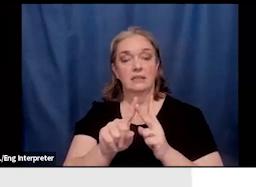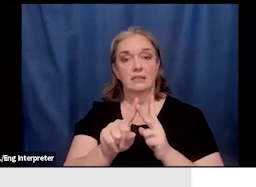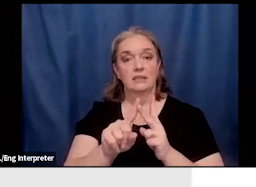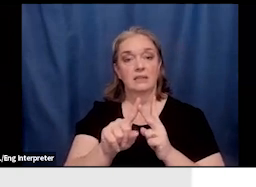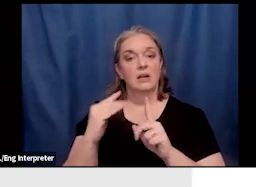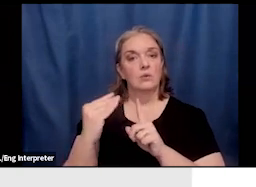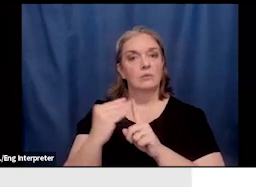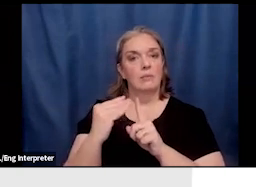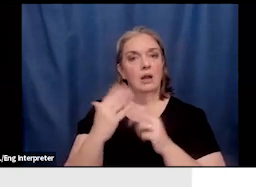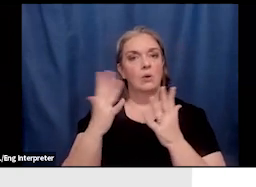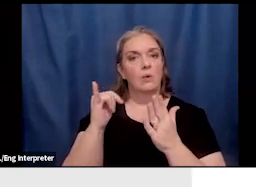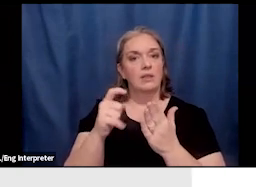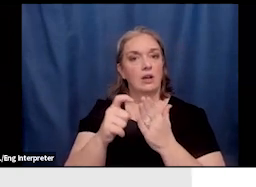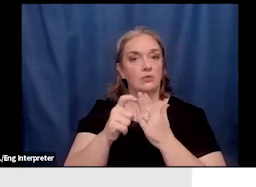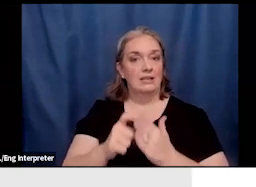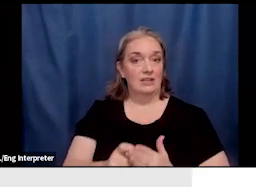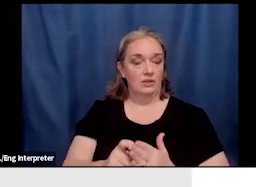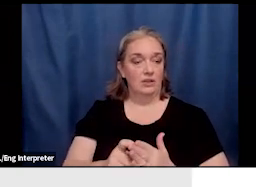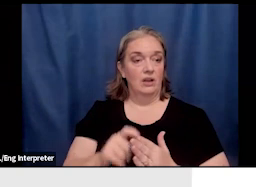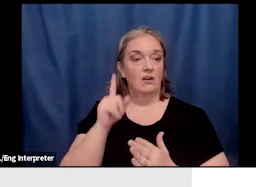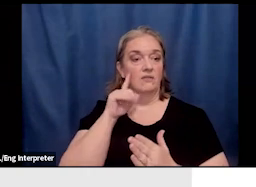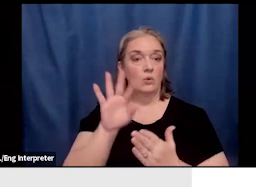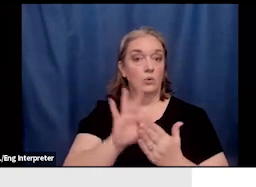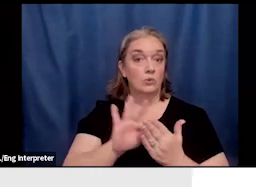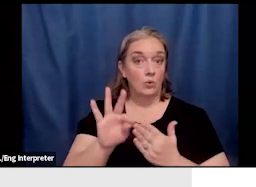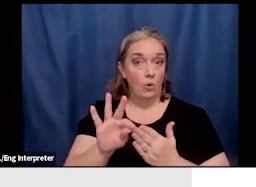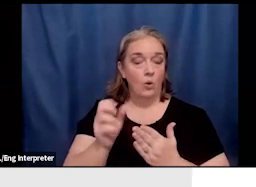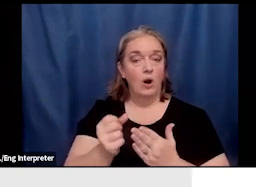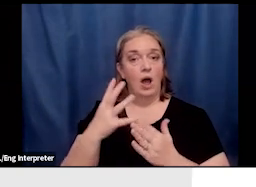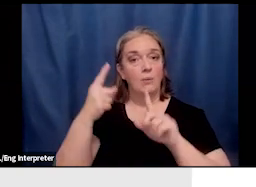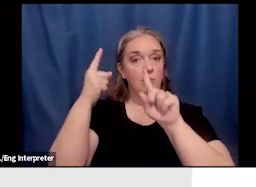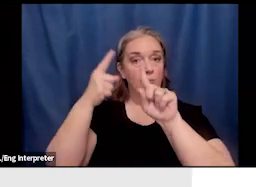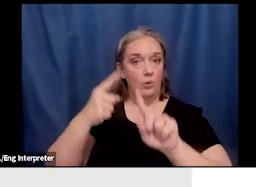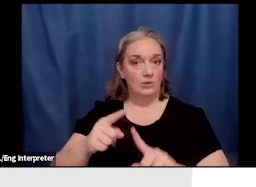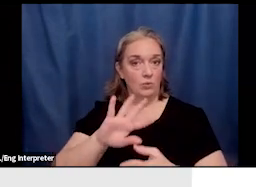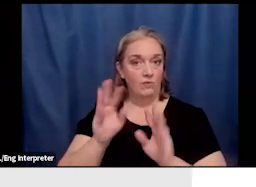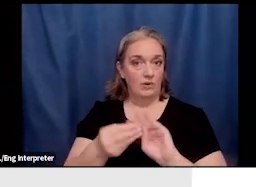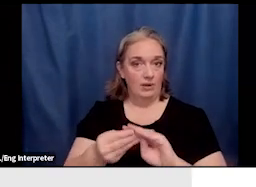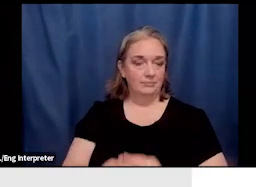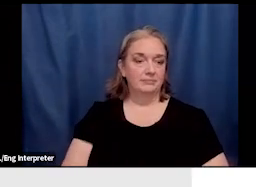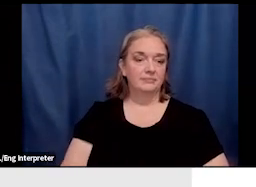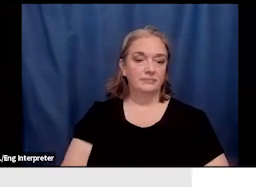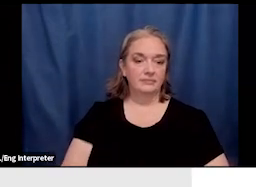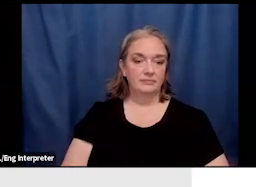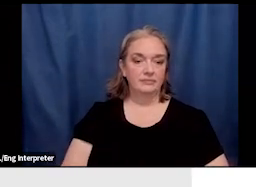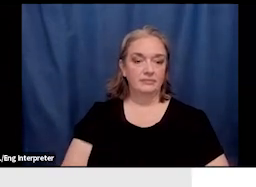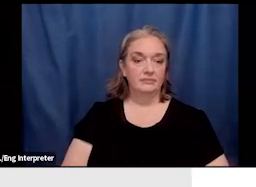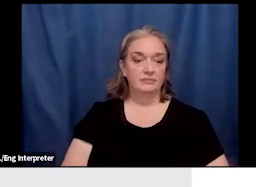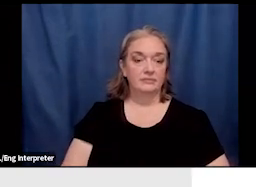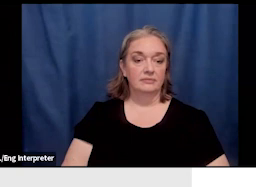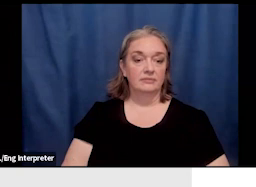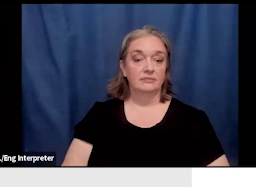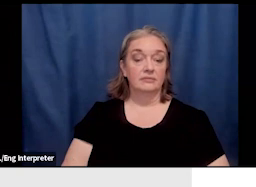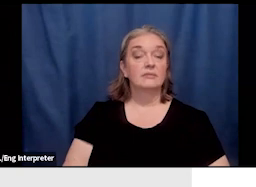what that criteria is that you will be scored against and how many points that is overall. There is an application